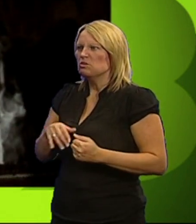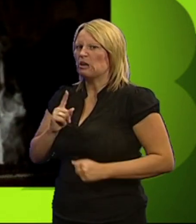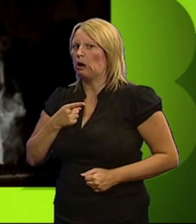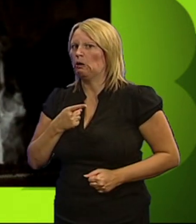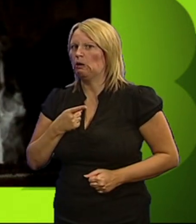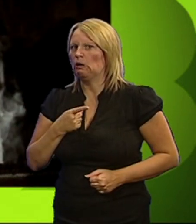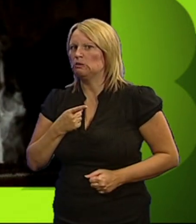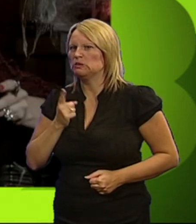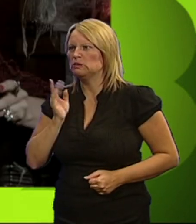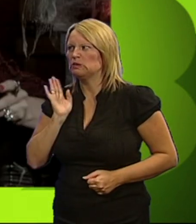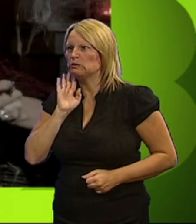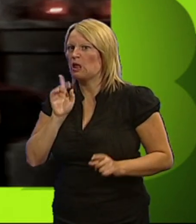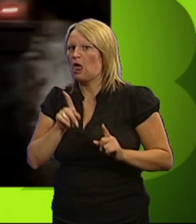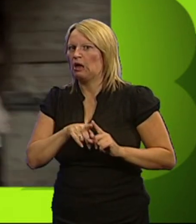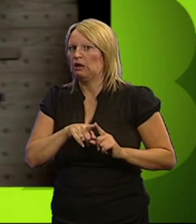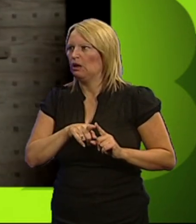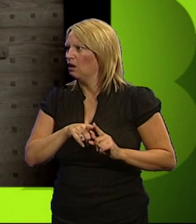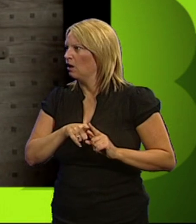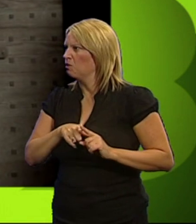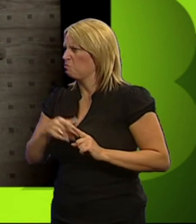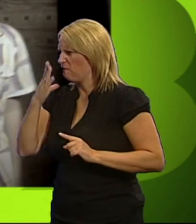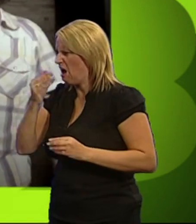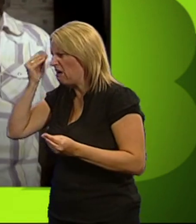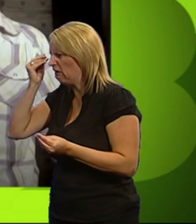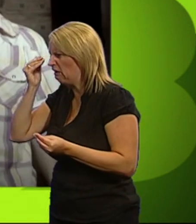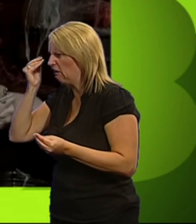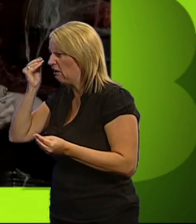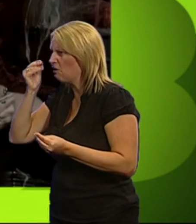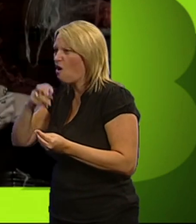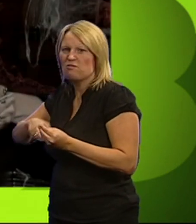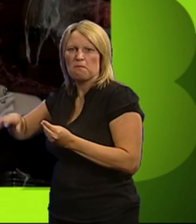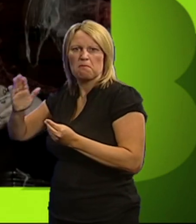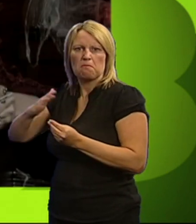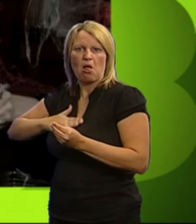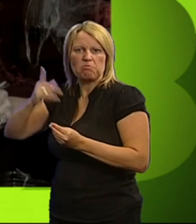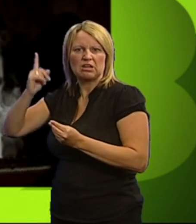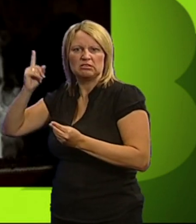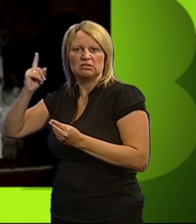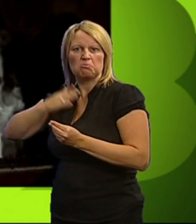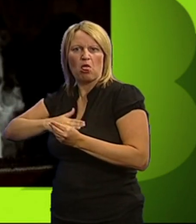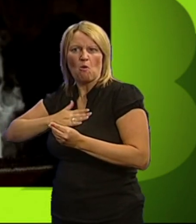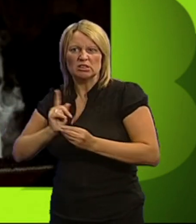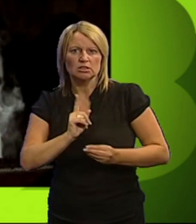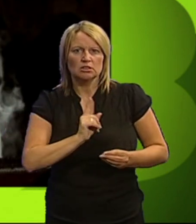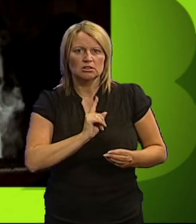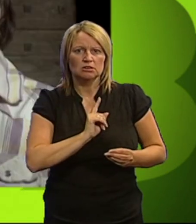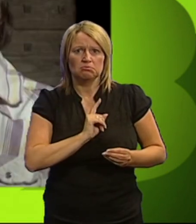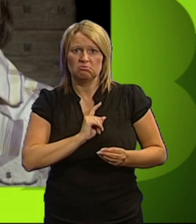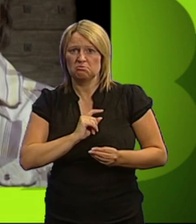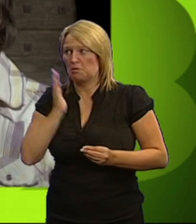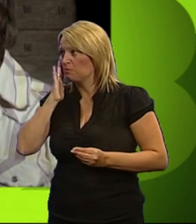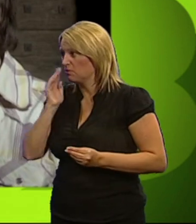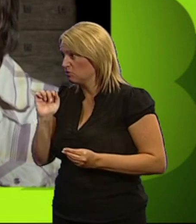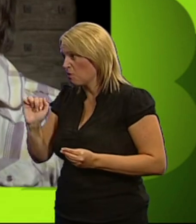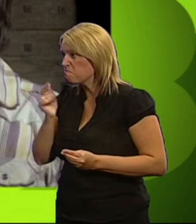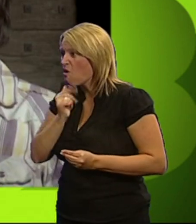What was that? Sounded like a... werewolf here. All over the upstairs bathroom. What? I mean, I don't mind